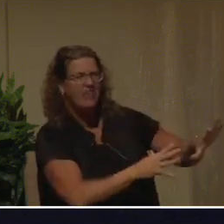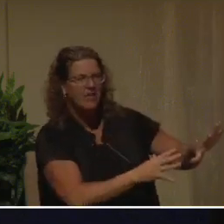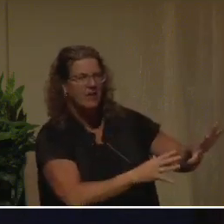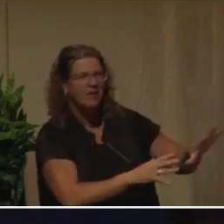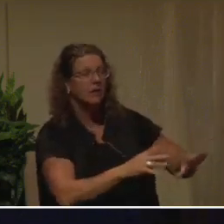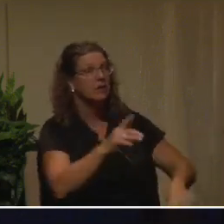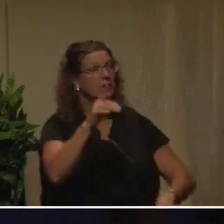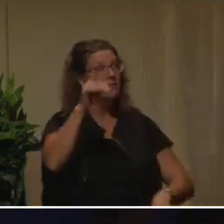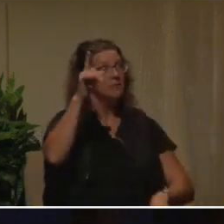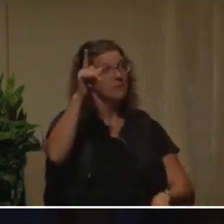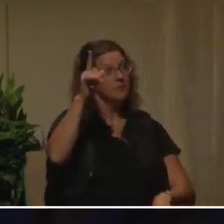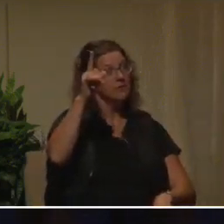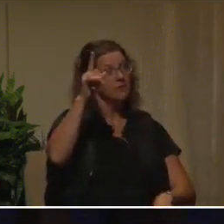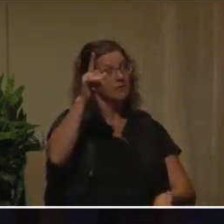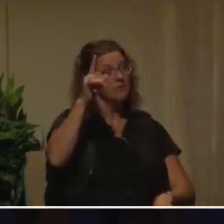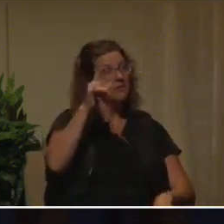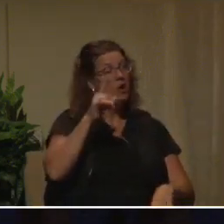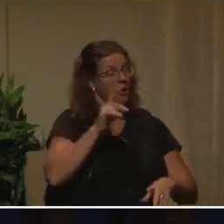nimble gymnasts